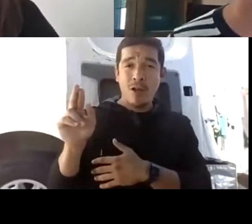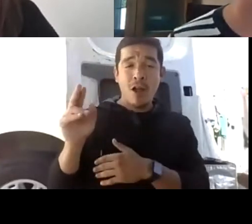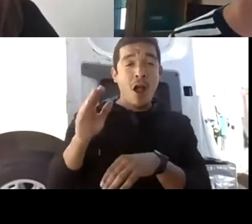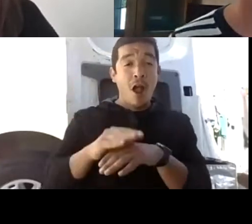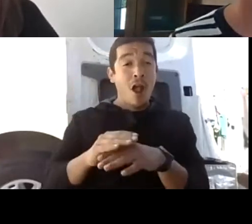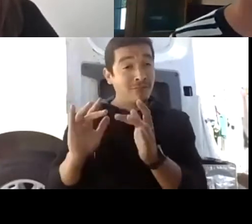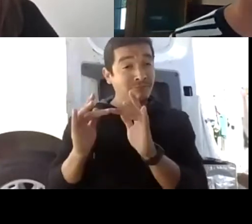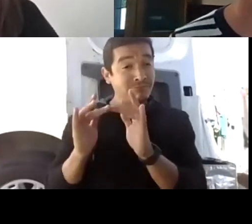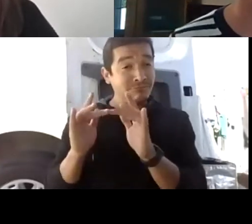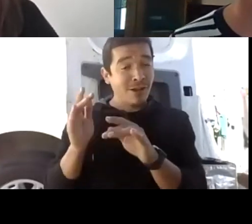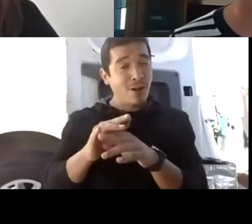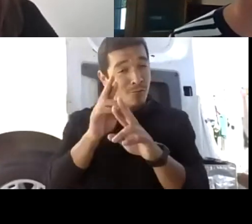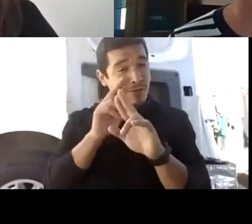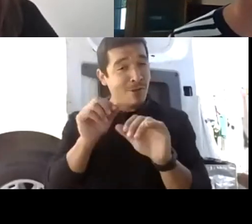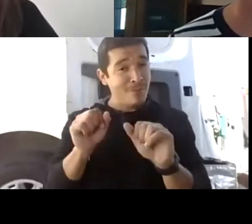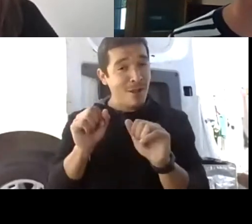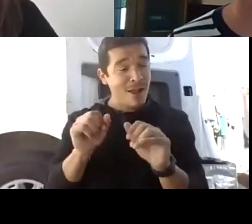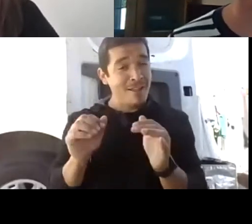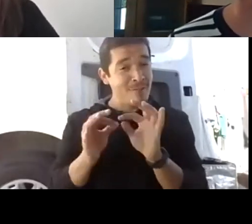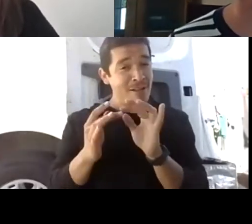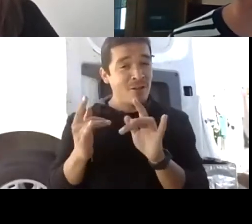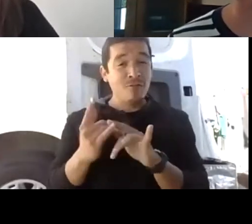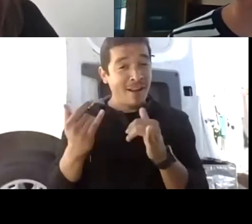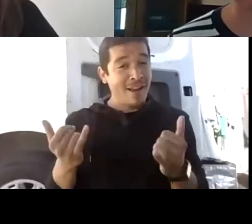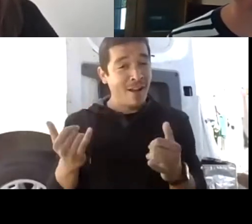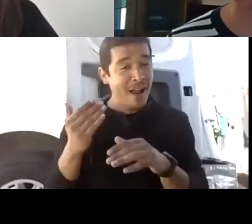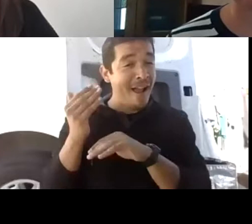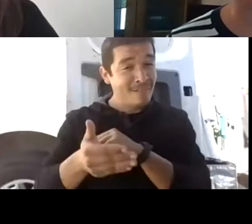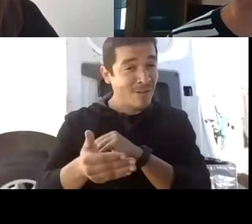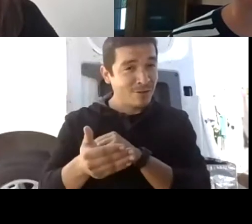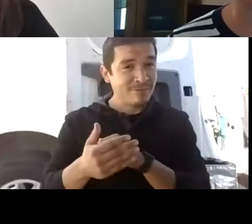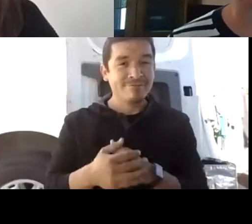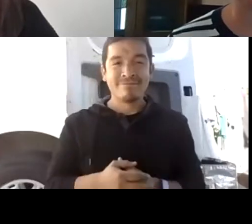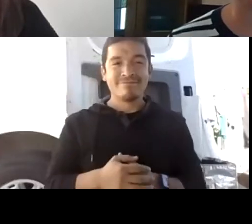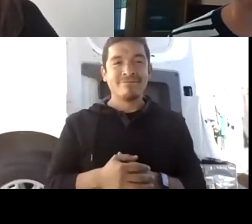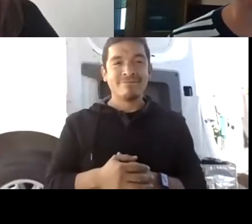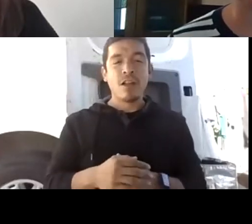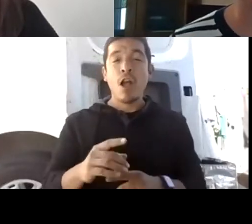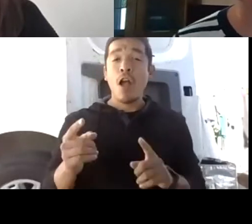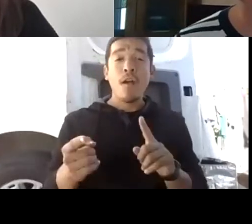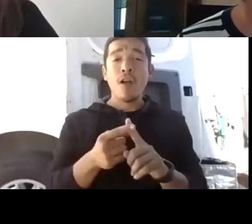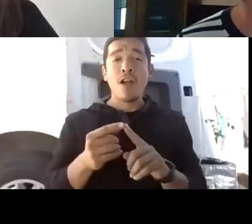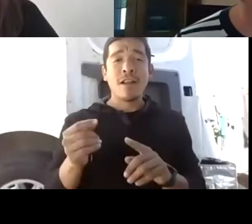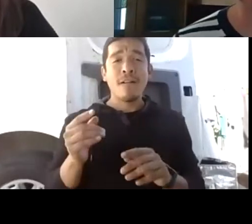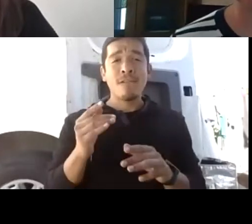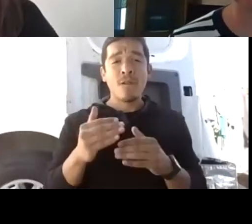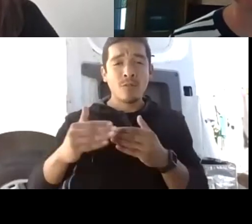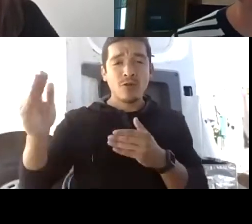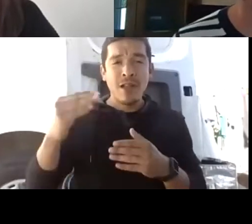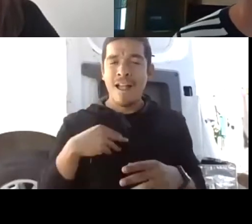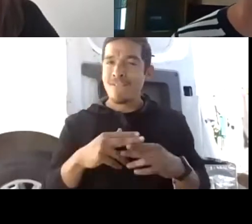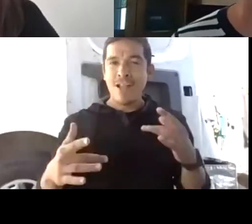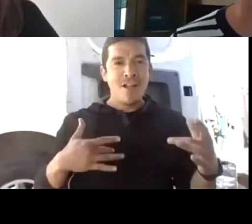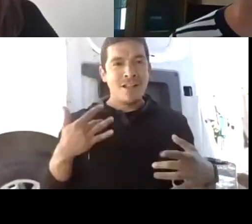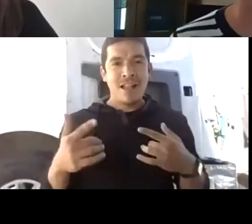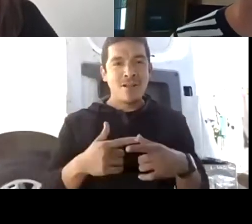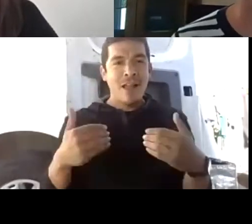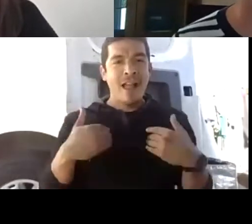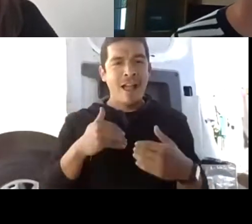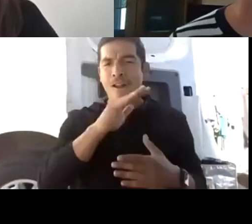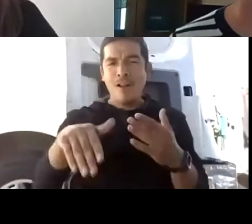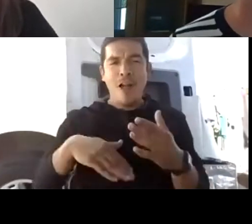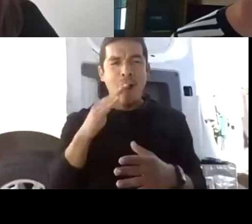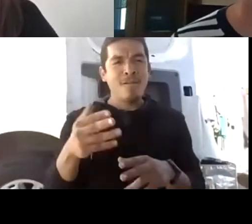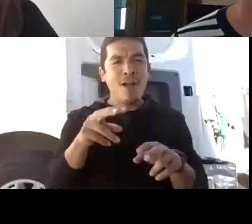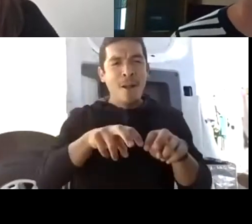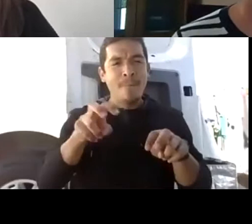on Respectability's website shortly afterwards. So first and foremost, I'm so excited to have all of our